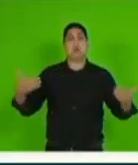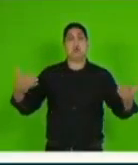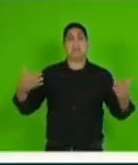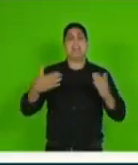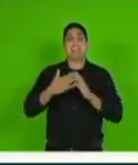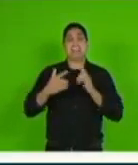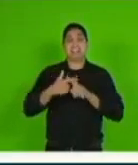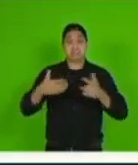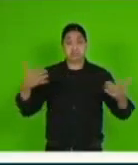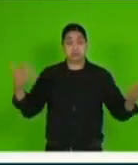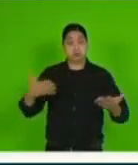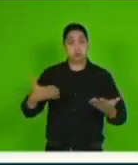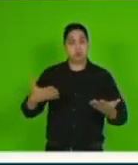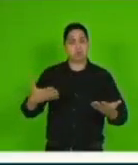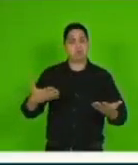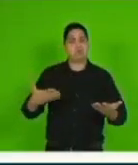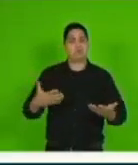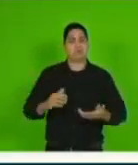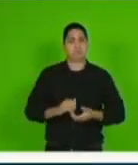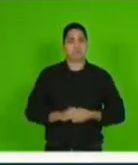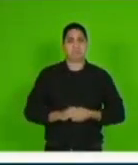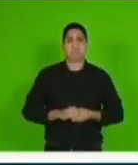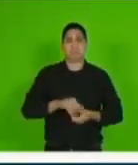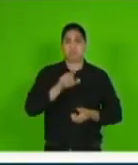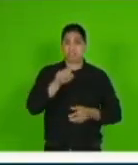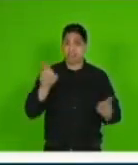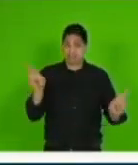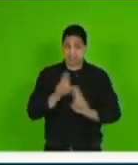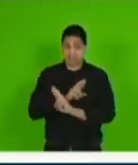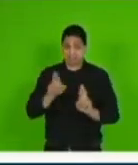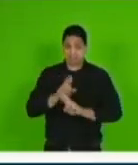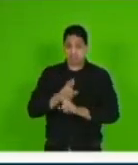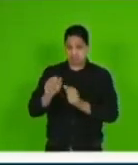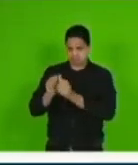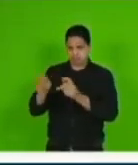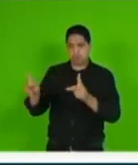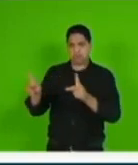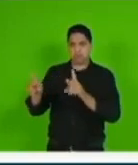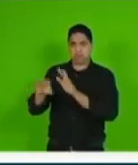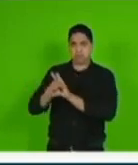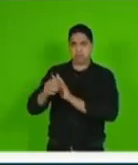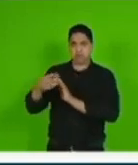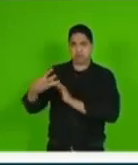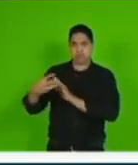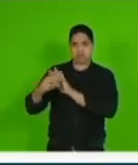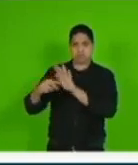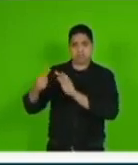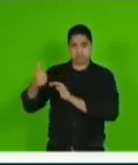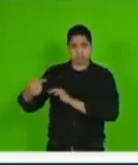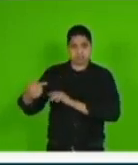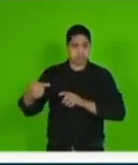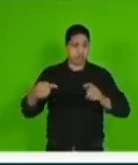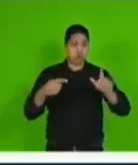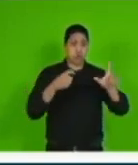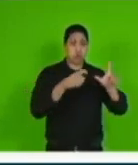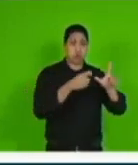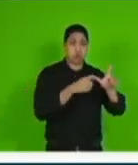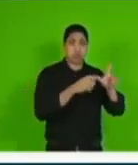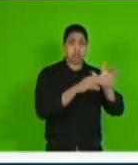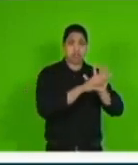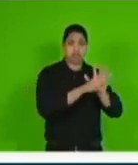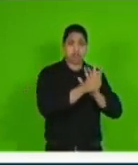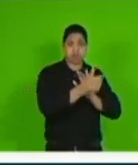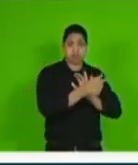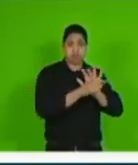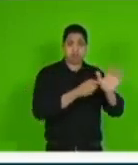Luke 12, 16, 21 with the text in Revelation 3, 17